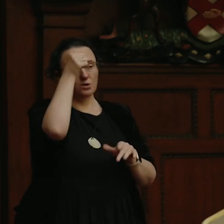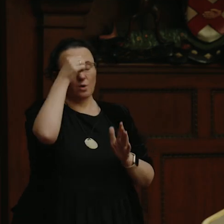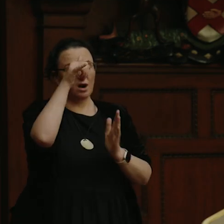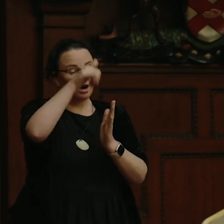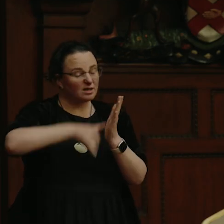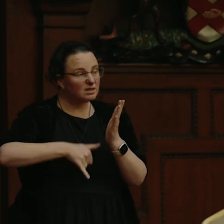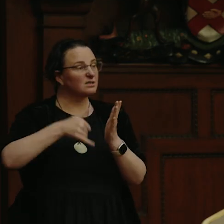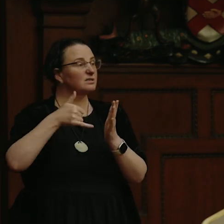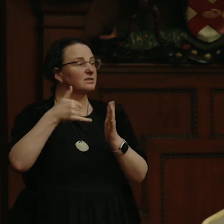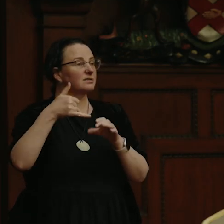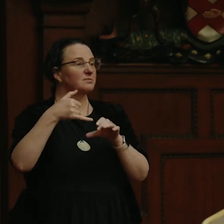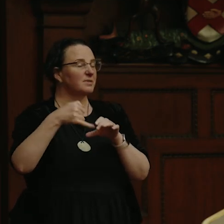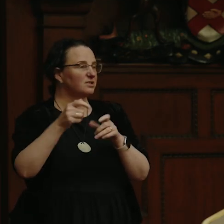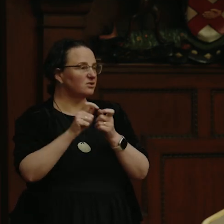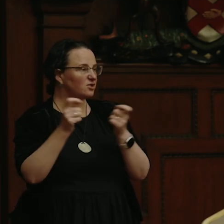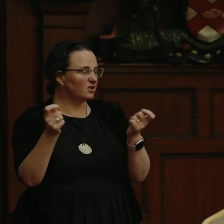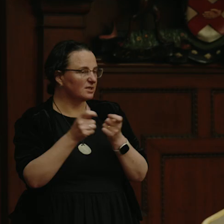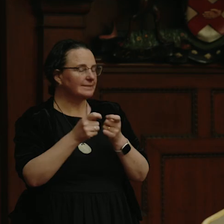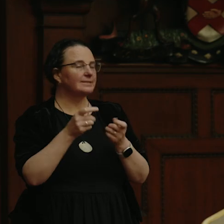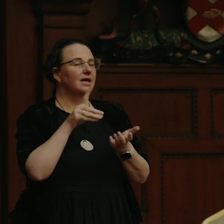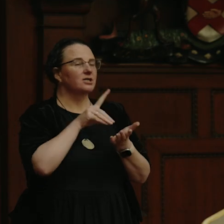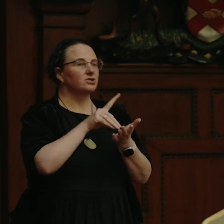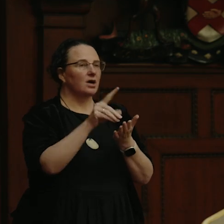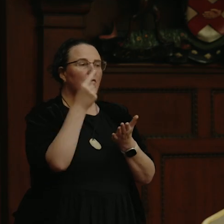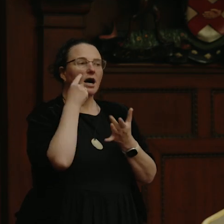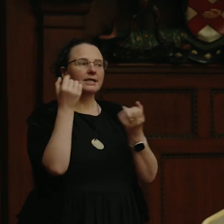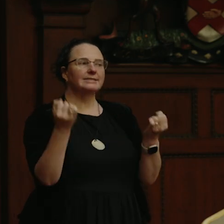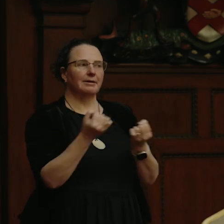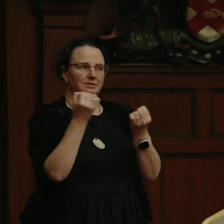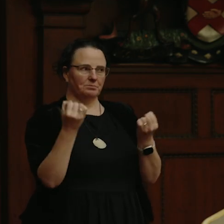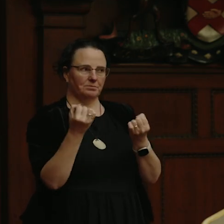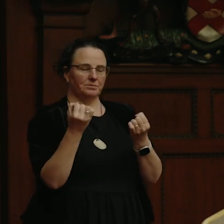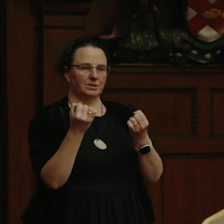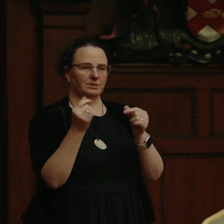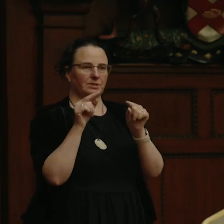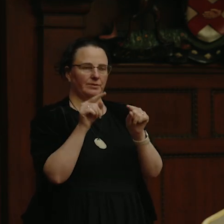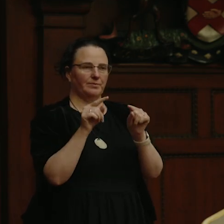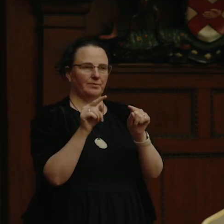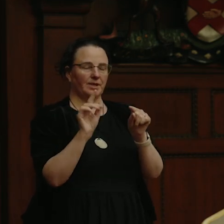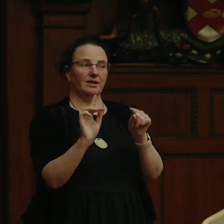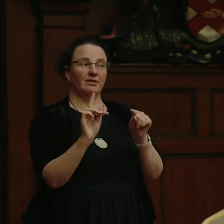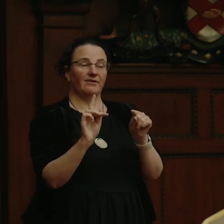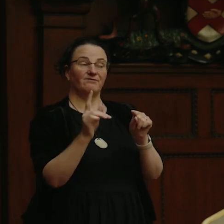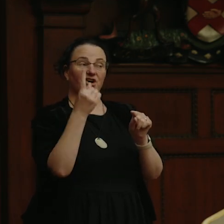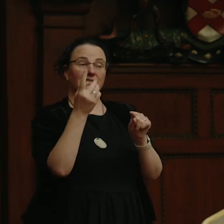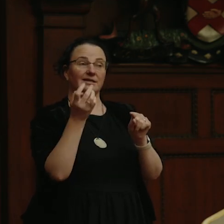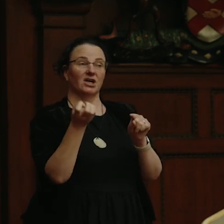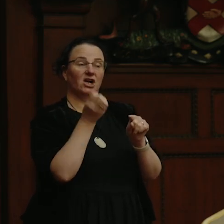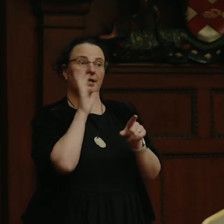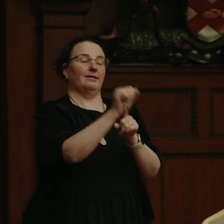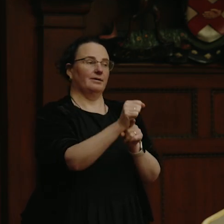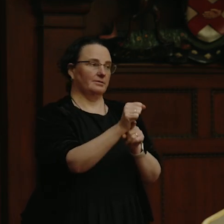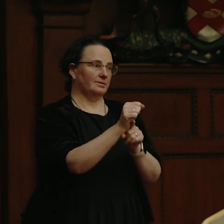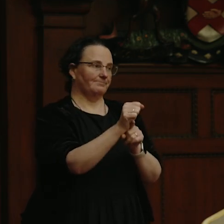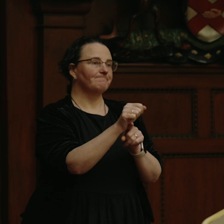definitely in my experience, that the dry eye symptoms, this presentation, can be the first early sign of Sjögren's. It can be the